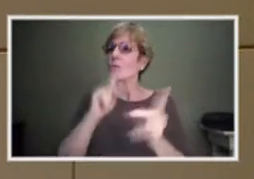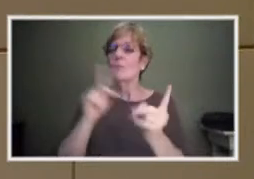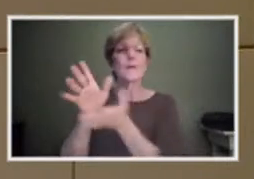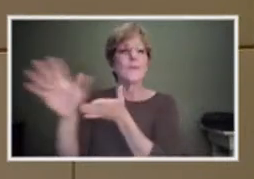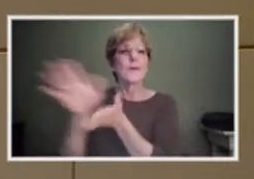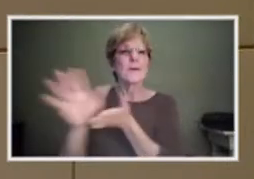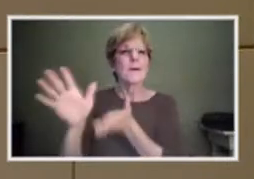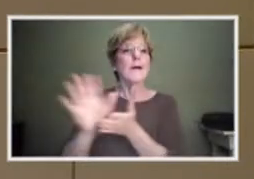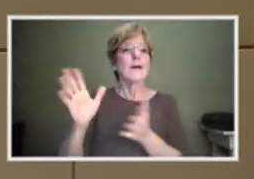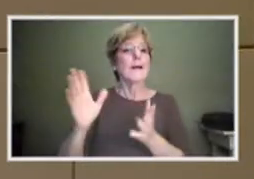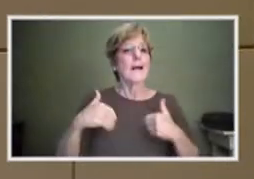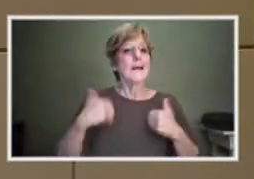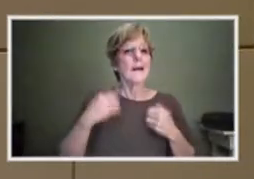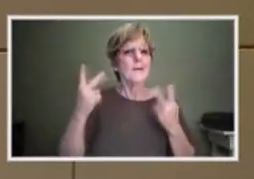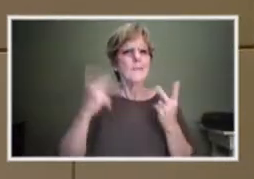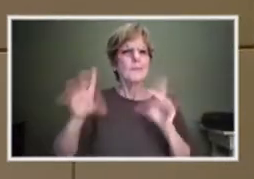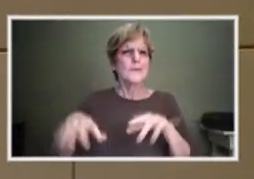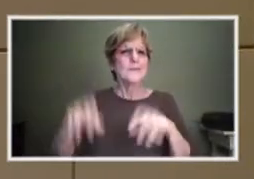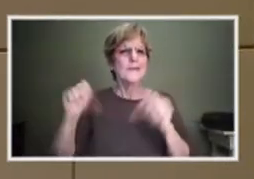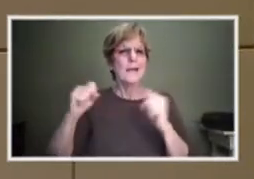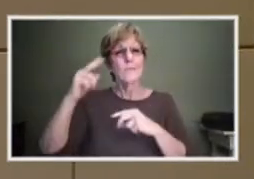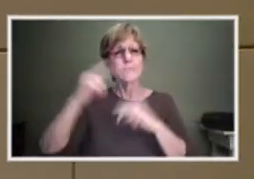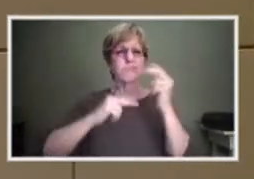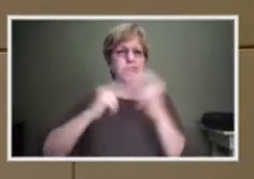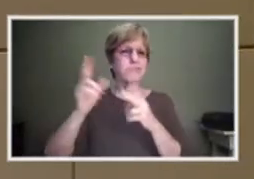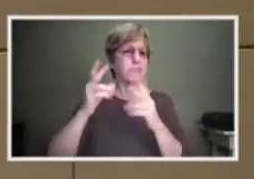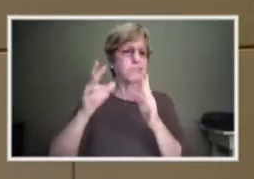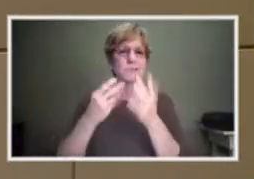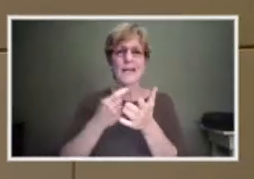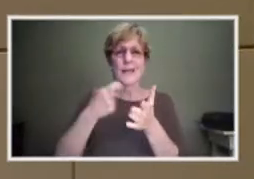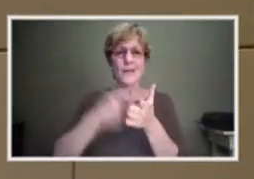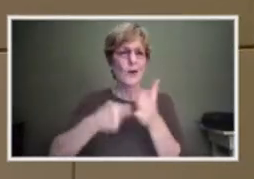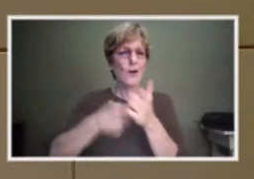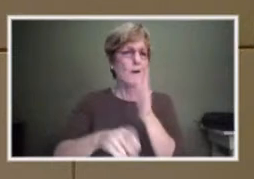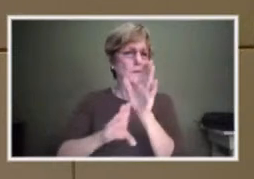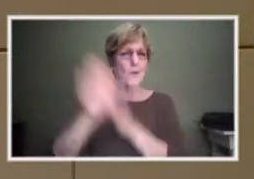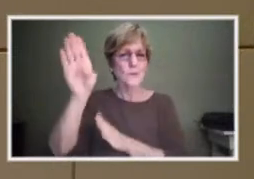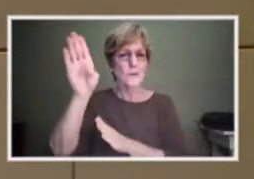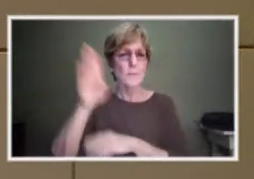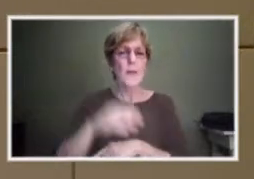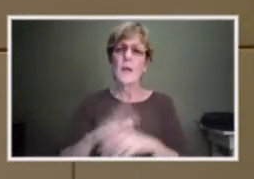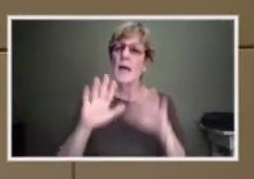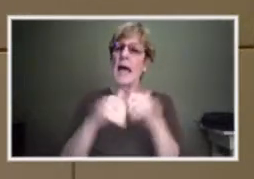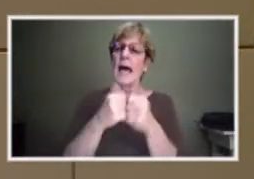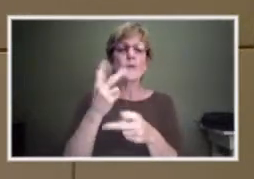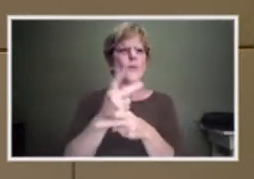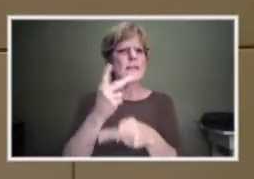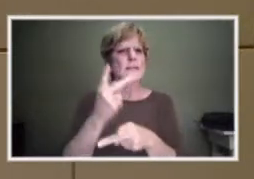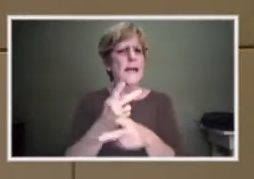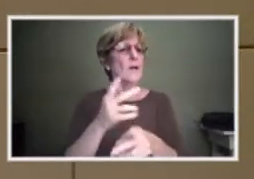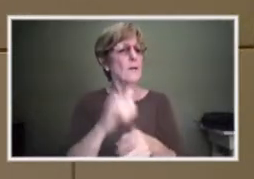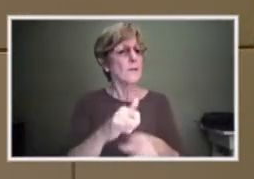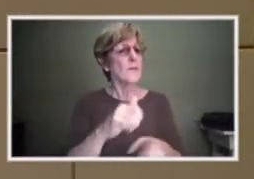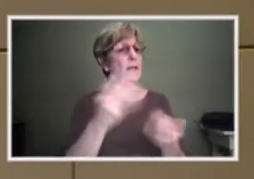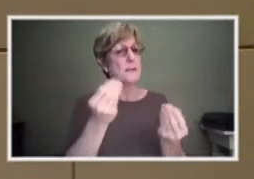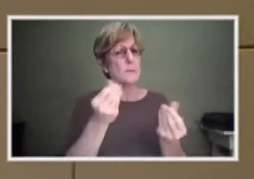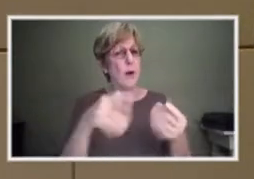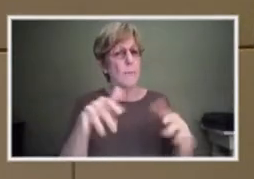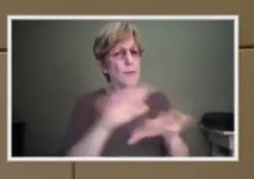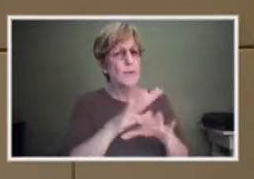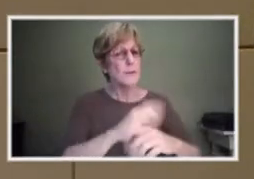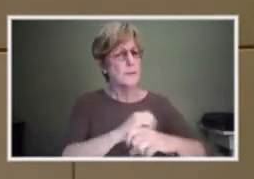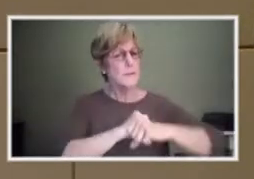we maintain existing affordable properties and defend them. And I really appreciate